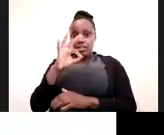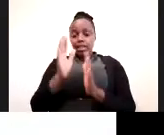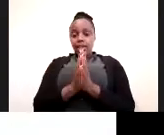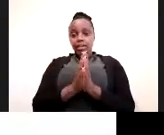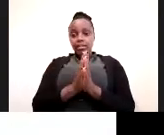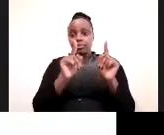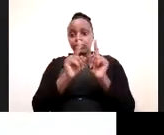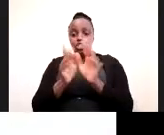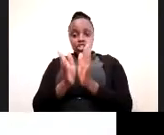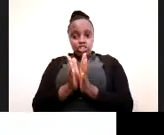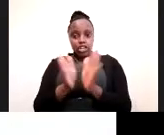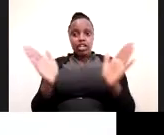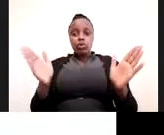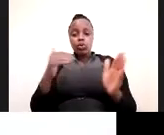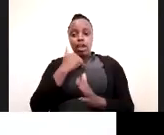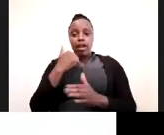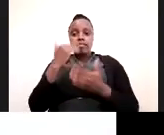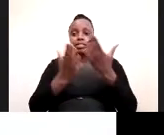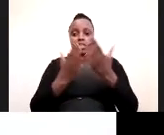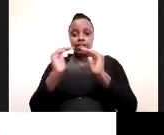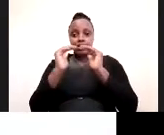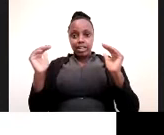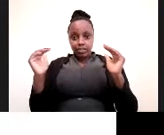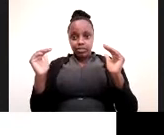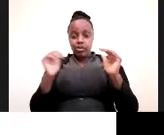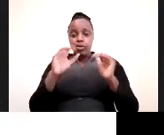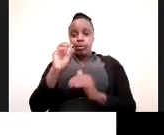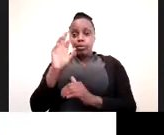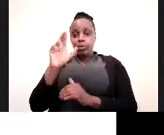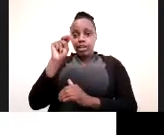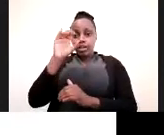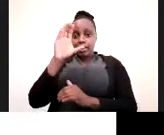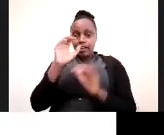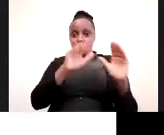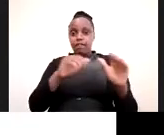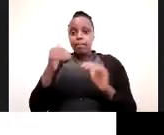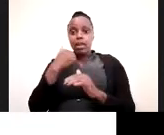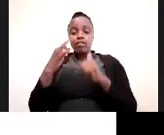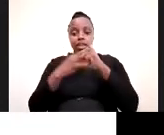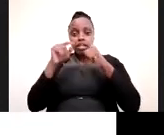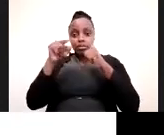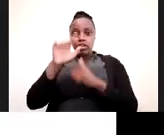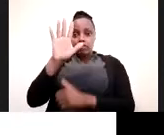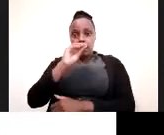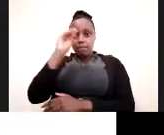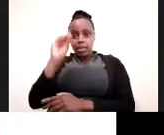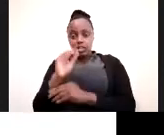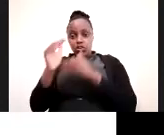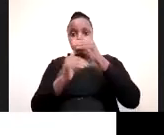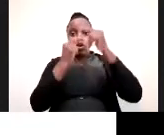Overall, at surface level, organic farming occupies now the 8.5% of the total